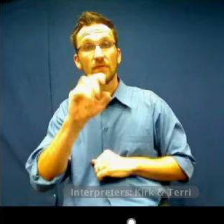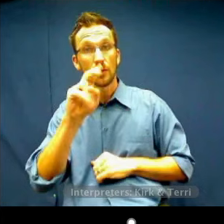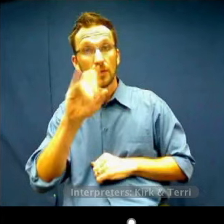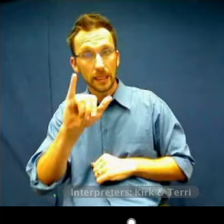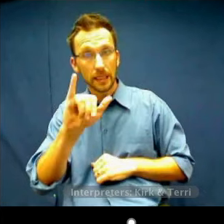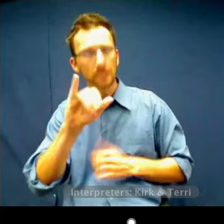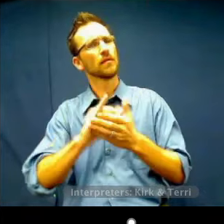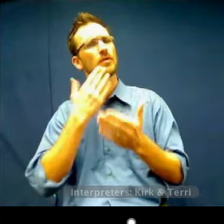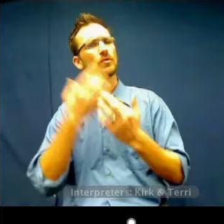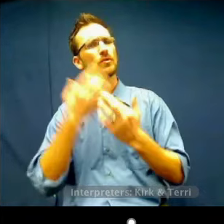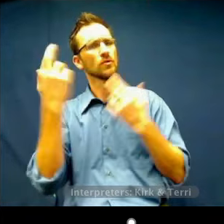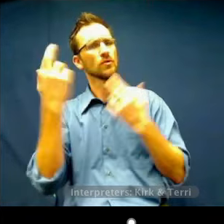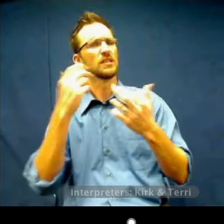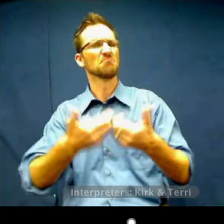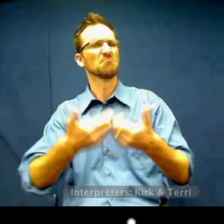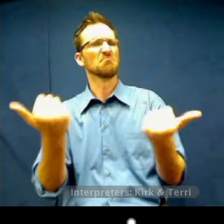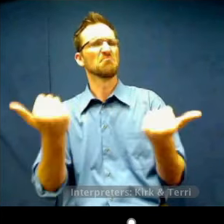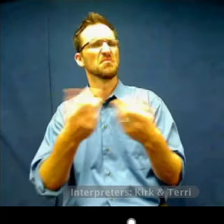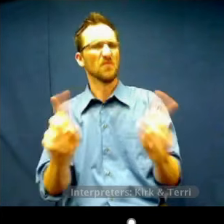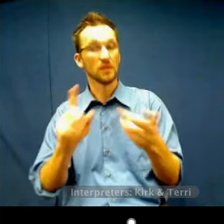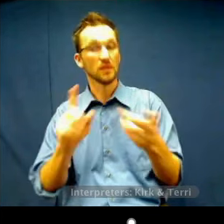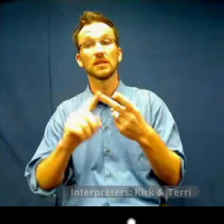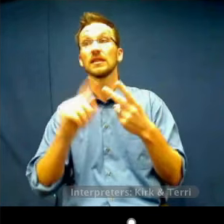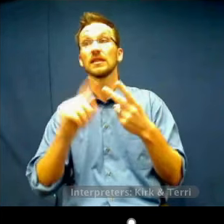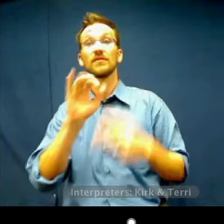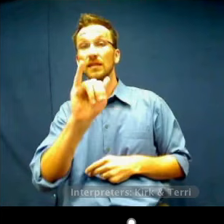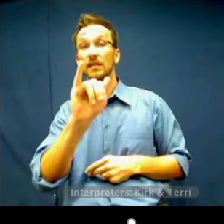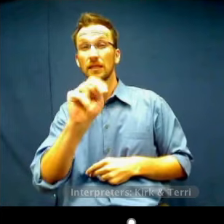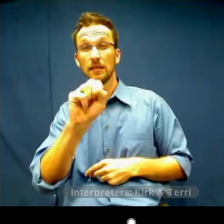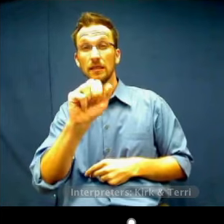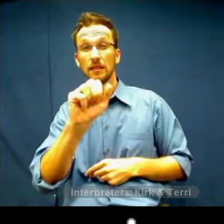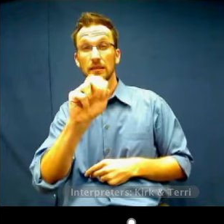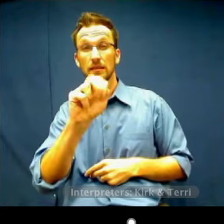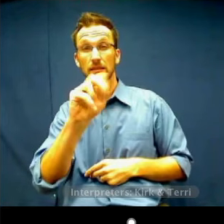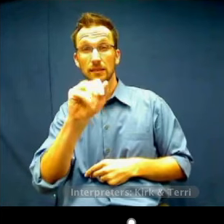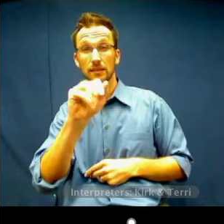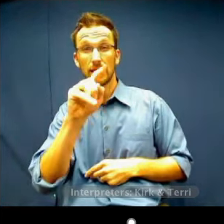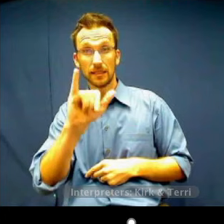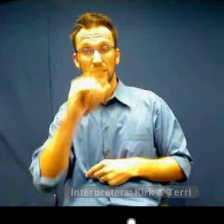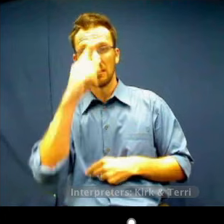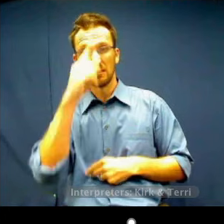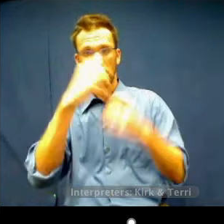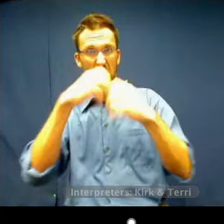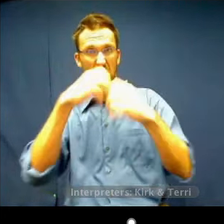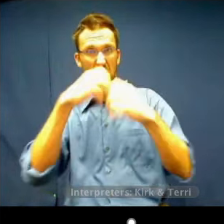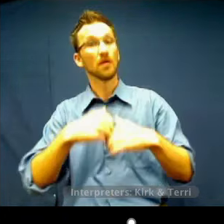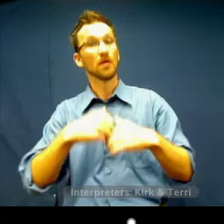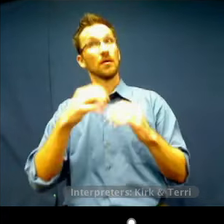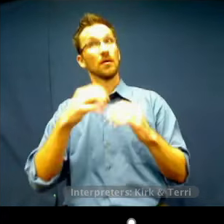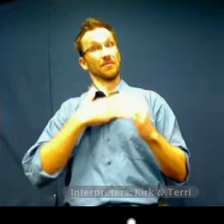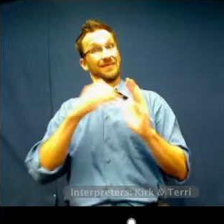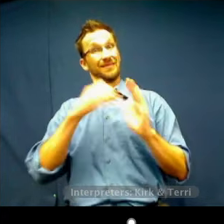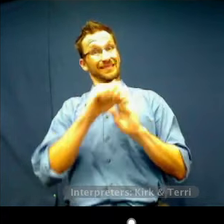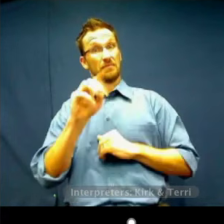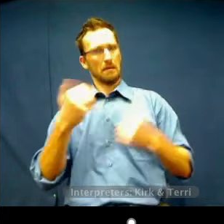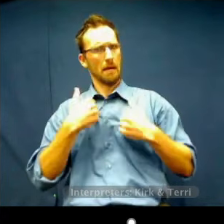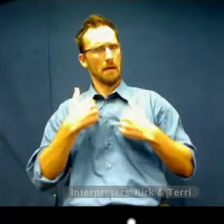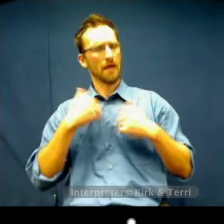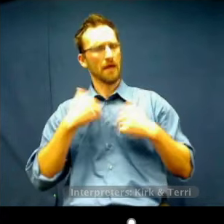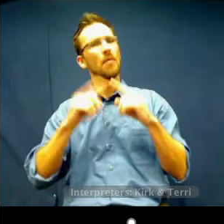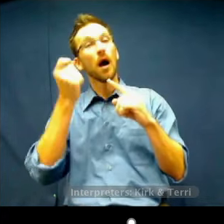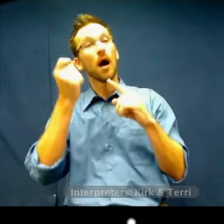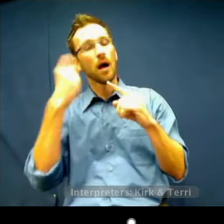on insanity. And again, Maryland has that, but we have a number of items that have to be proven. So we have to have 2